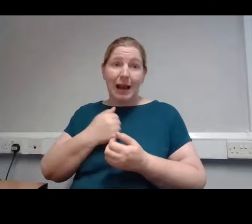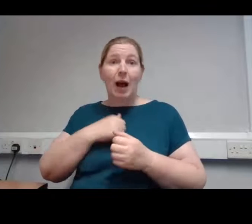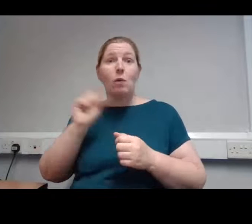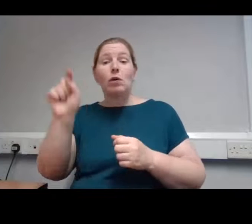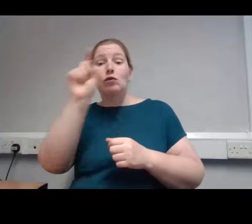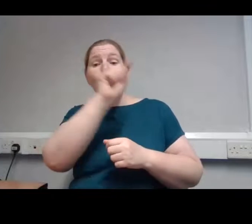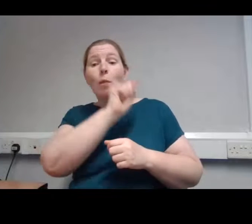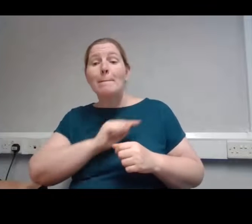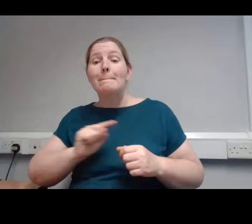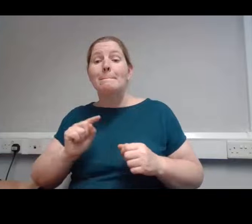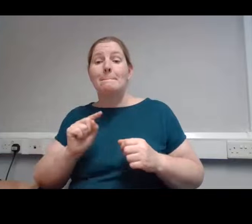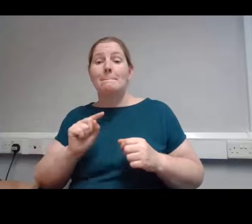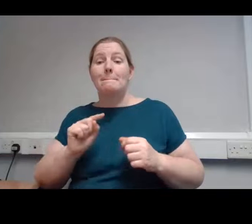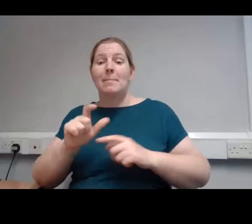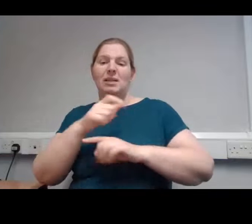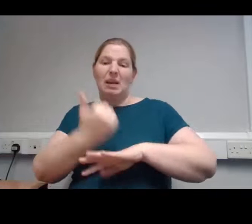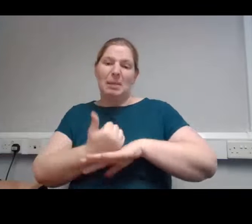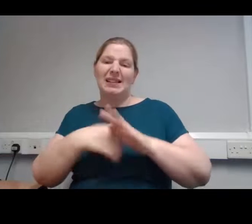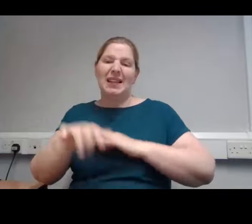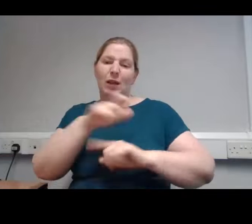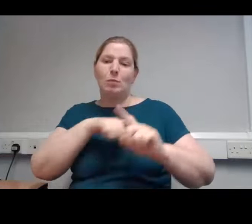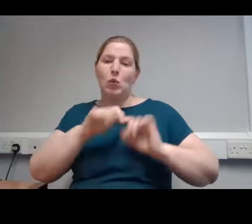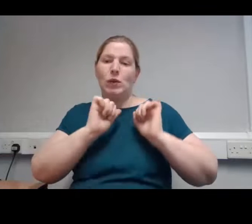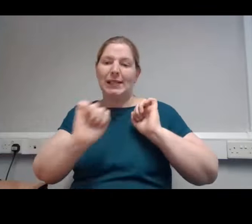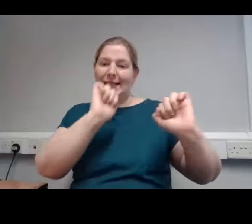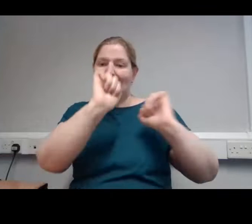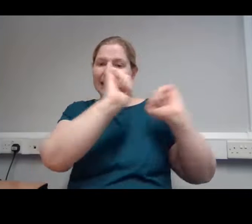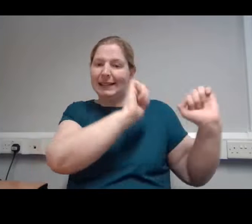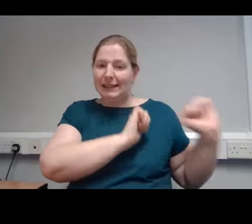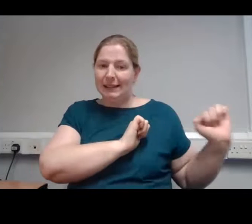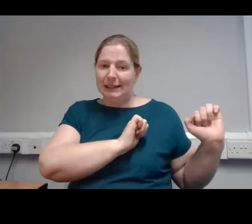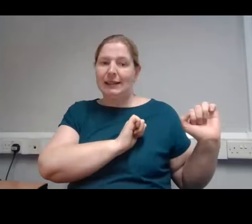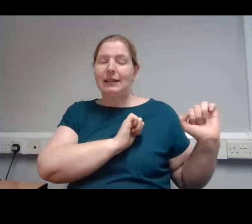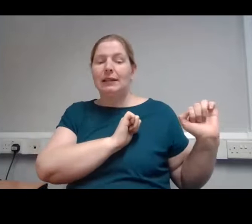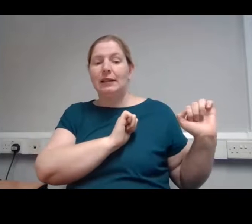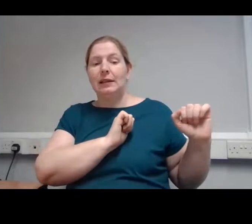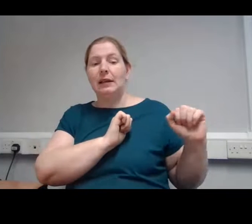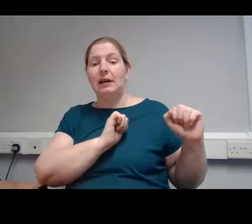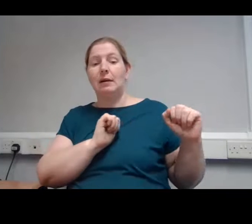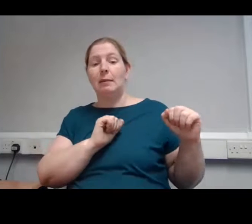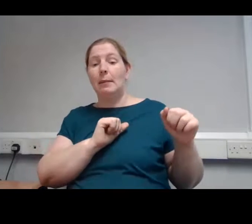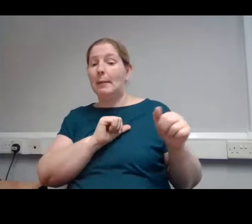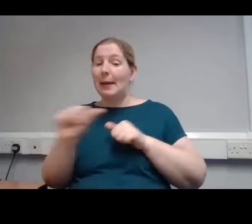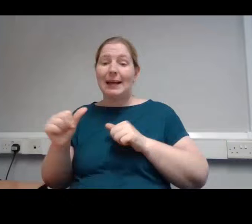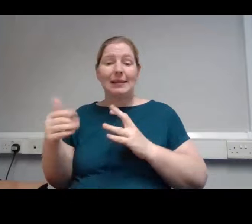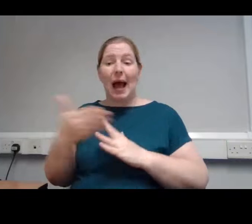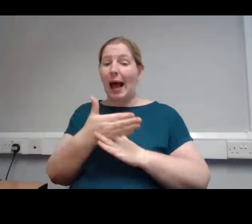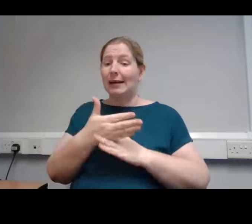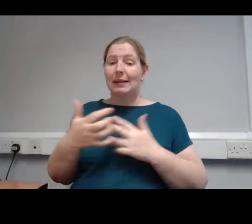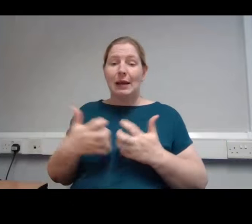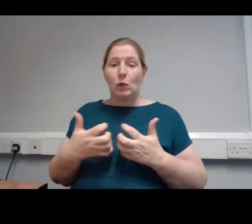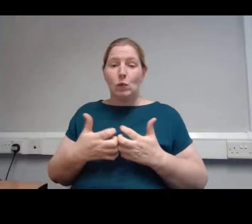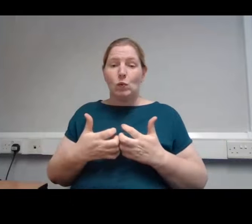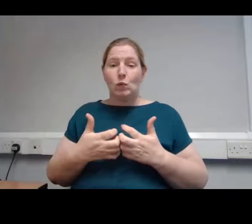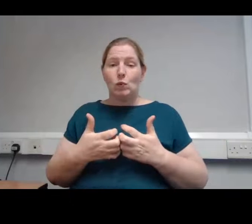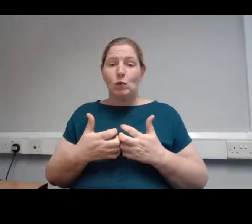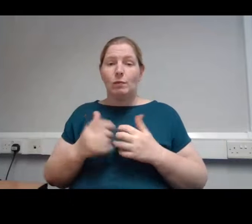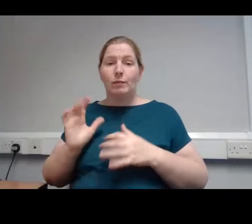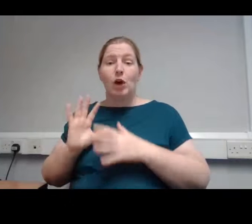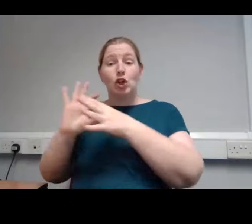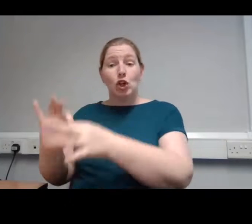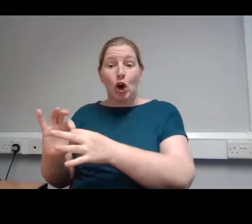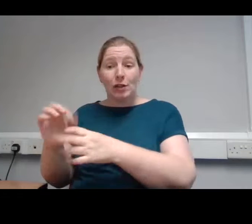are community ones in our GP practices and primary care networks is it's probably best to contact